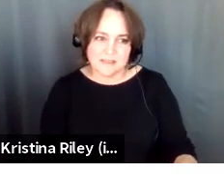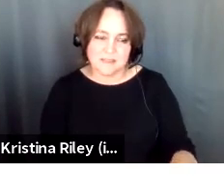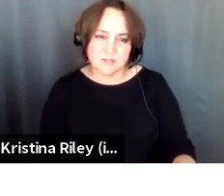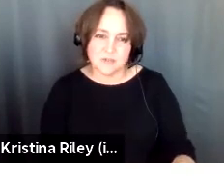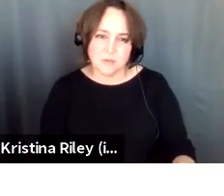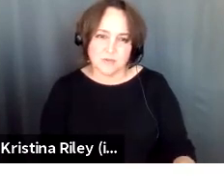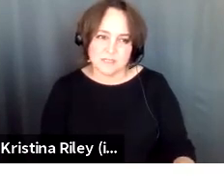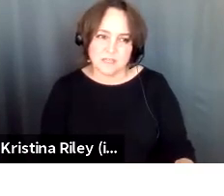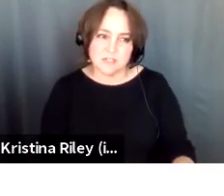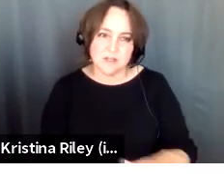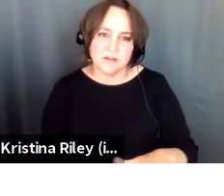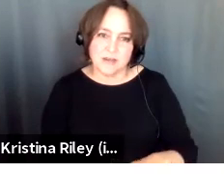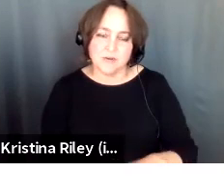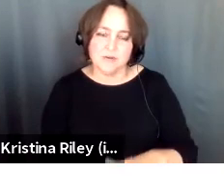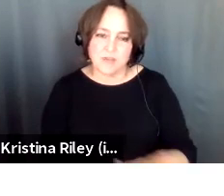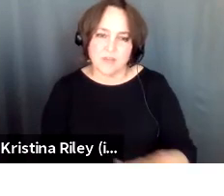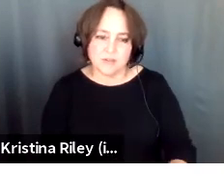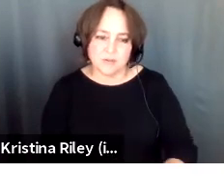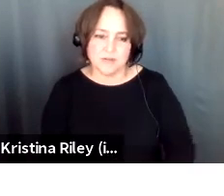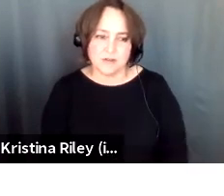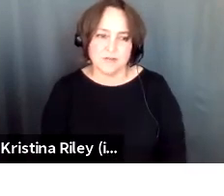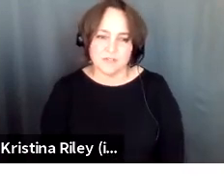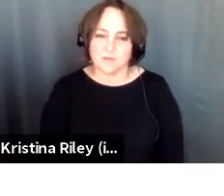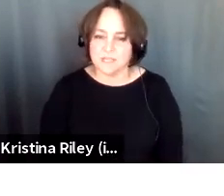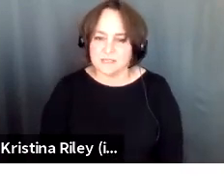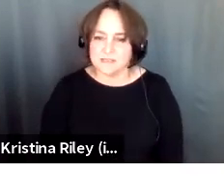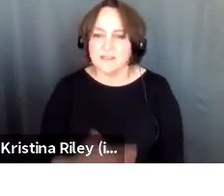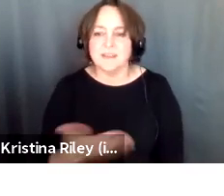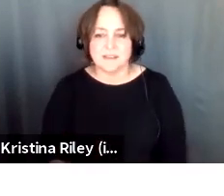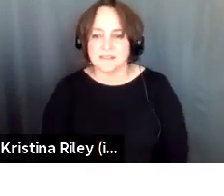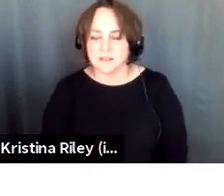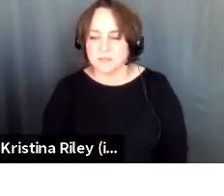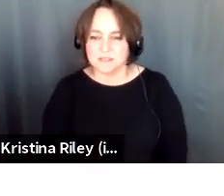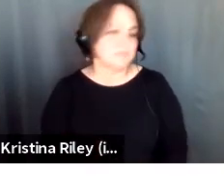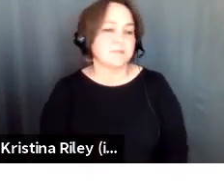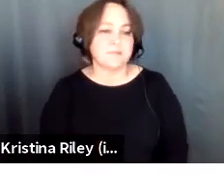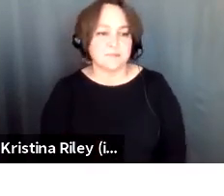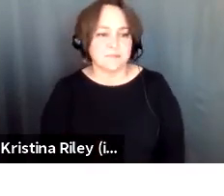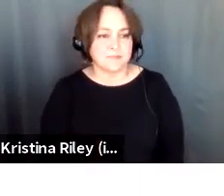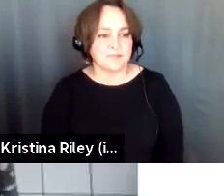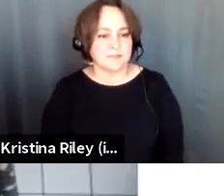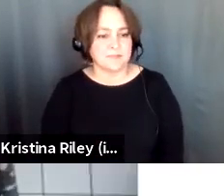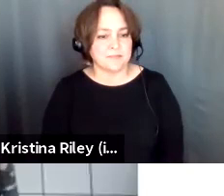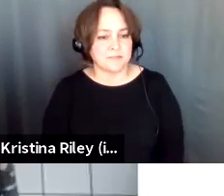And this is a visual representation of our value in our visual links. Next slide, please.